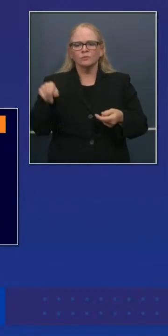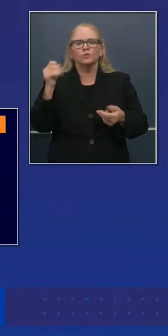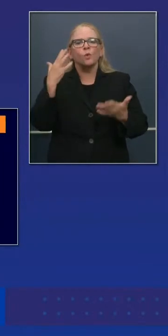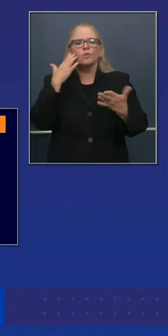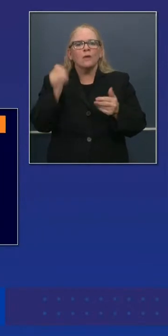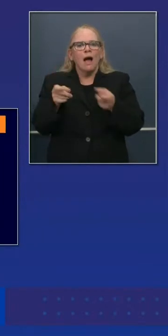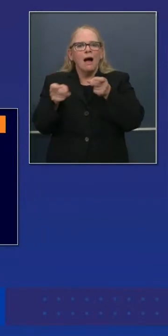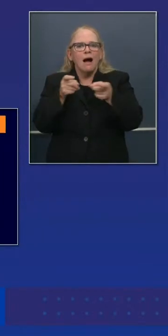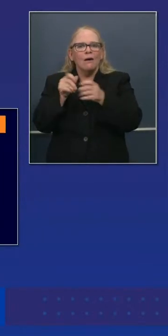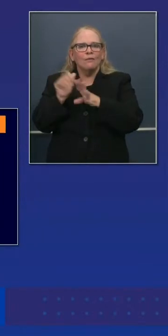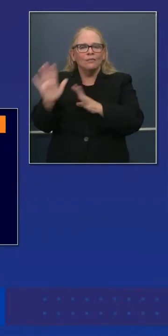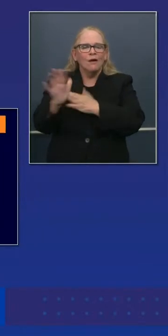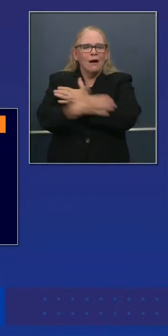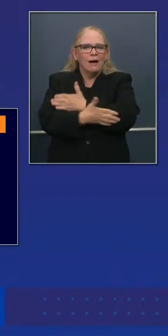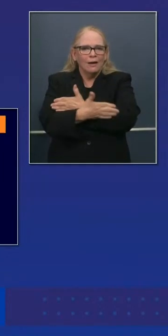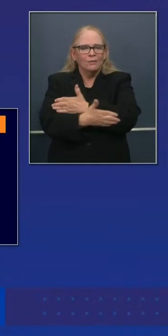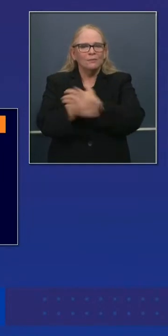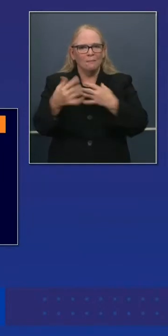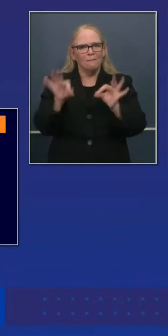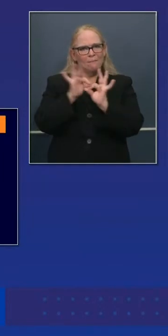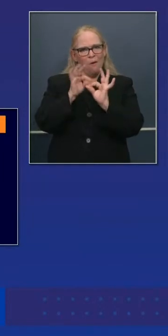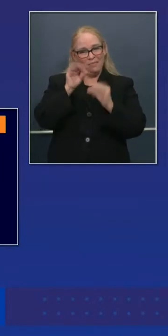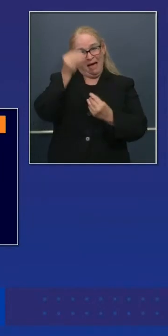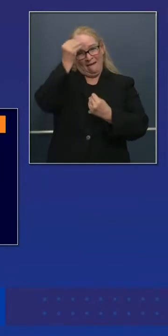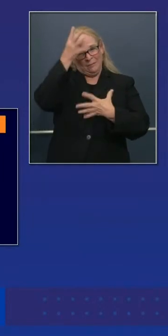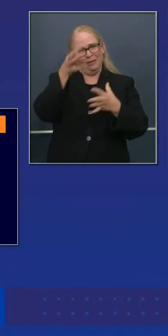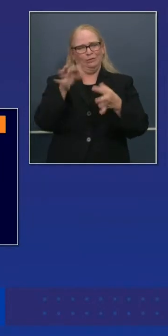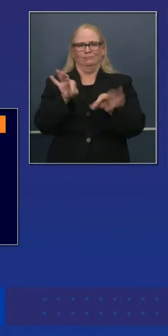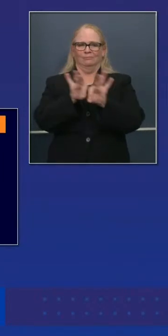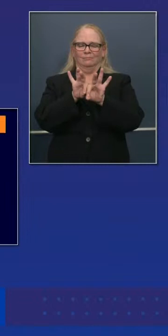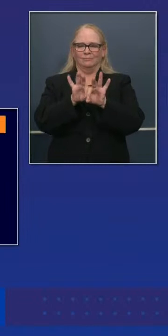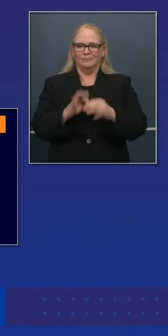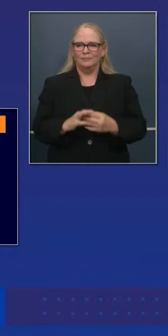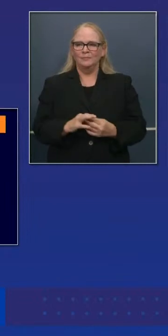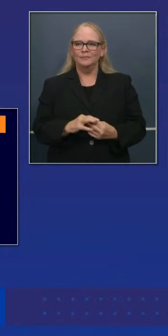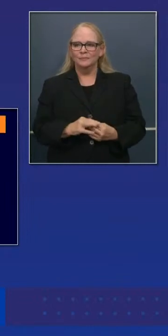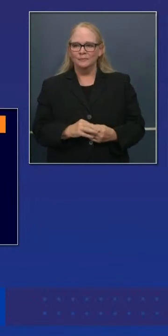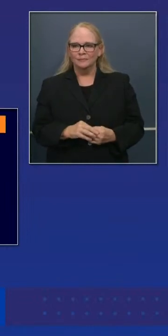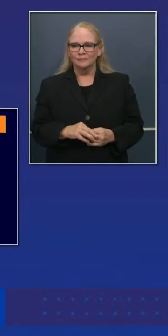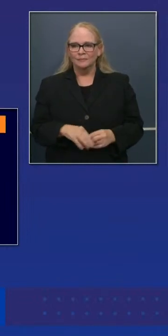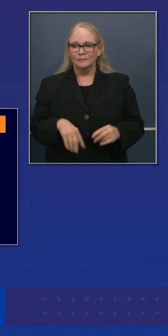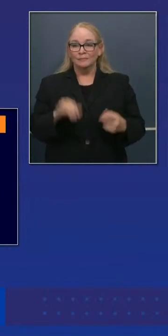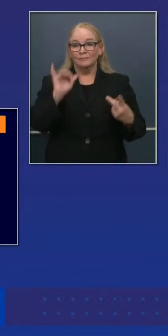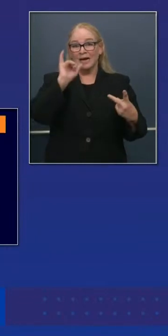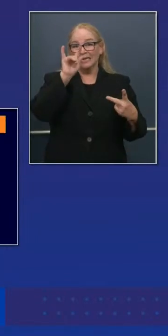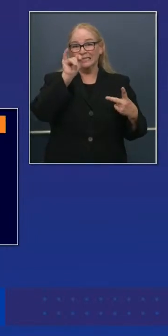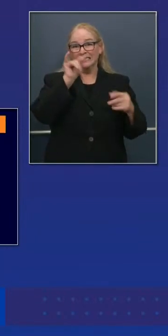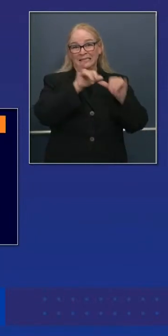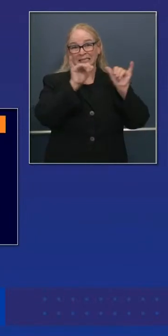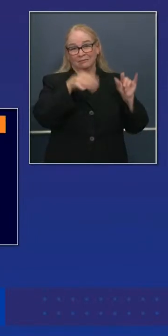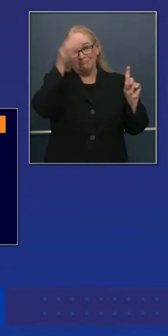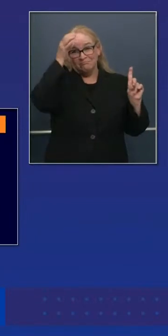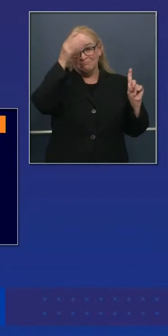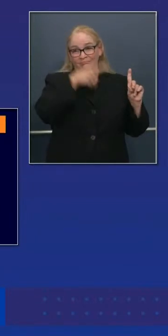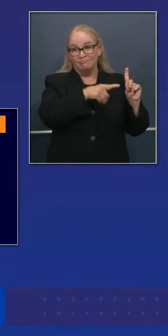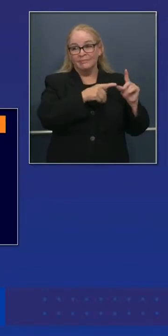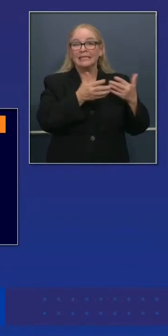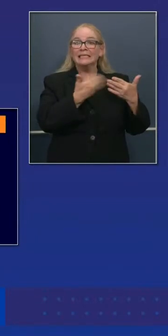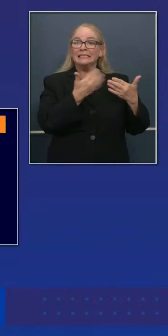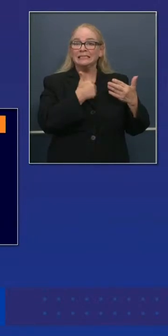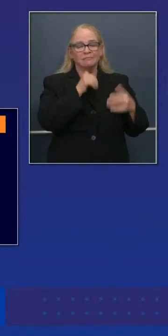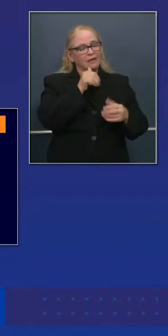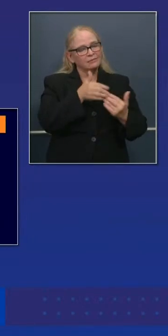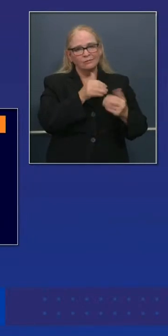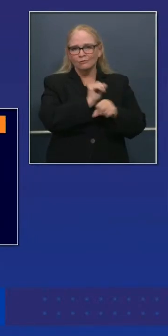mentioned, procurement of big statewide IT systems is no small task. We don't take it lightly. We want to make sure we start out right to end